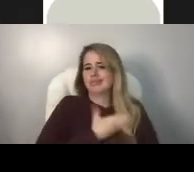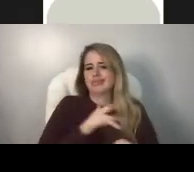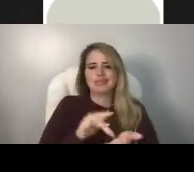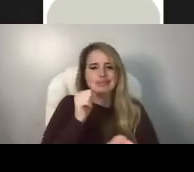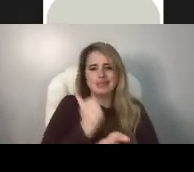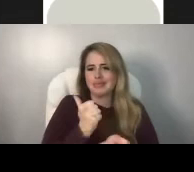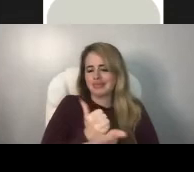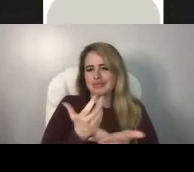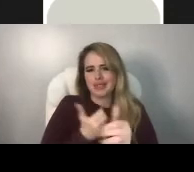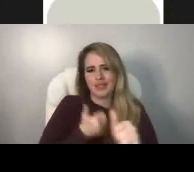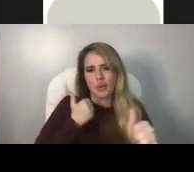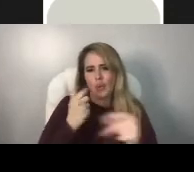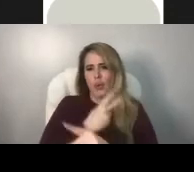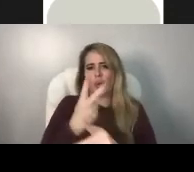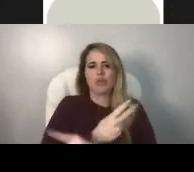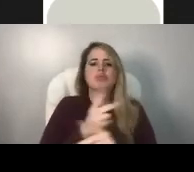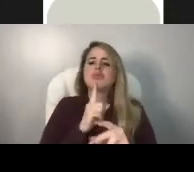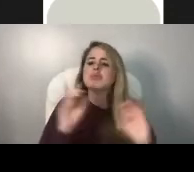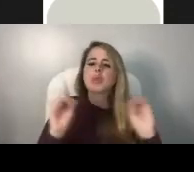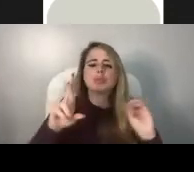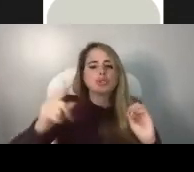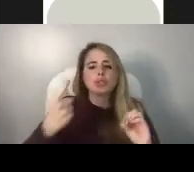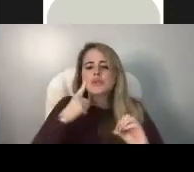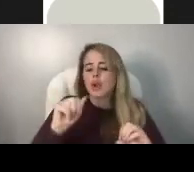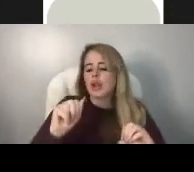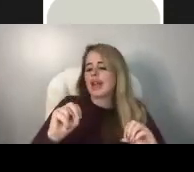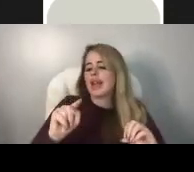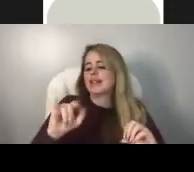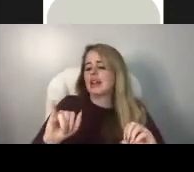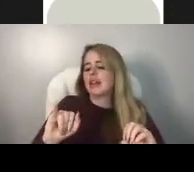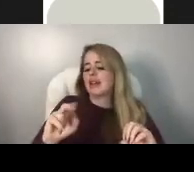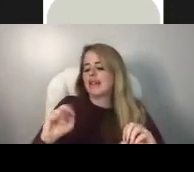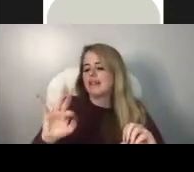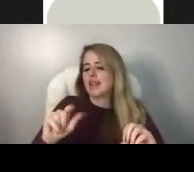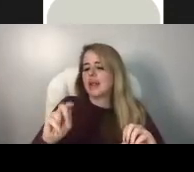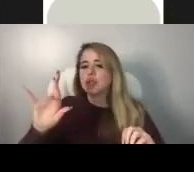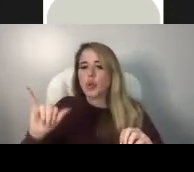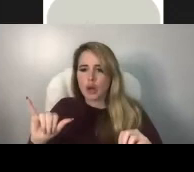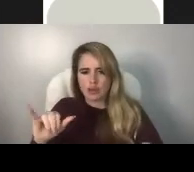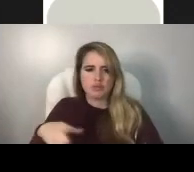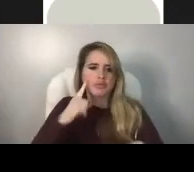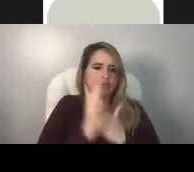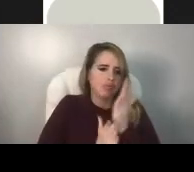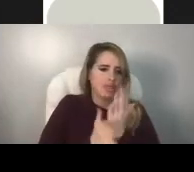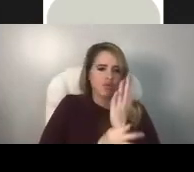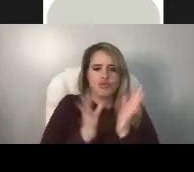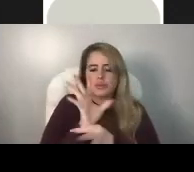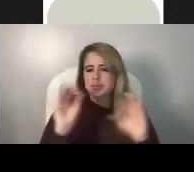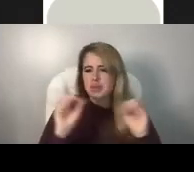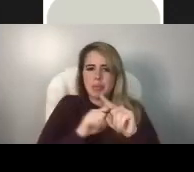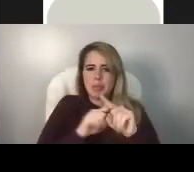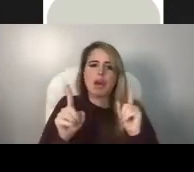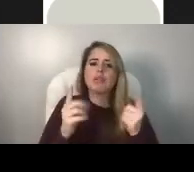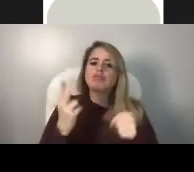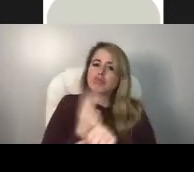generally prescribe anti-inflammatories on a regular basis for arthritis of the hand and wrist, but judicious use